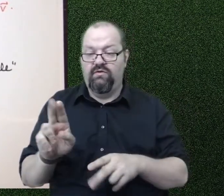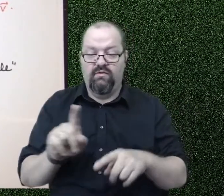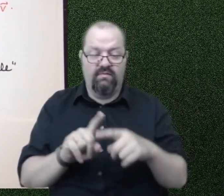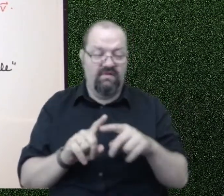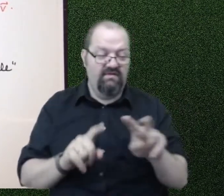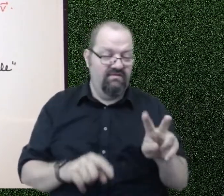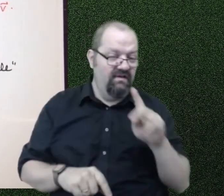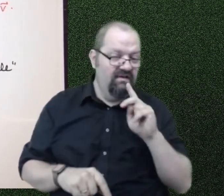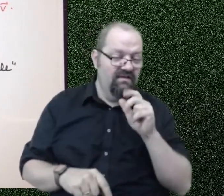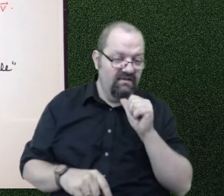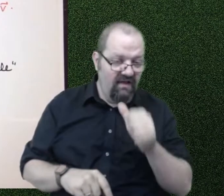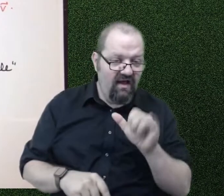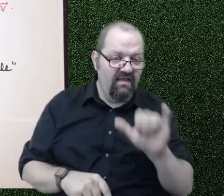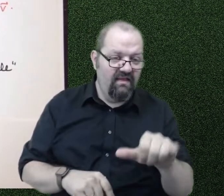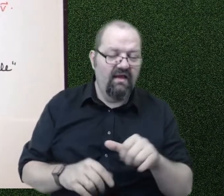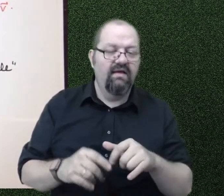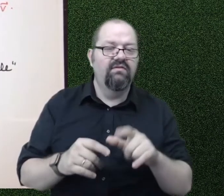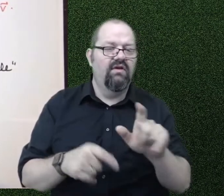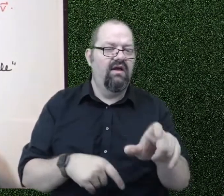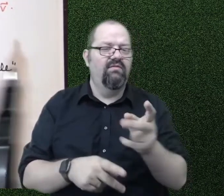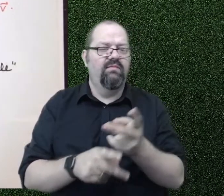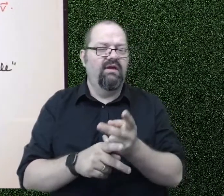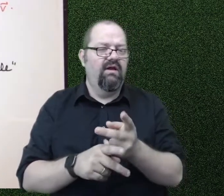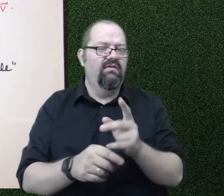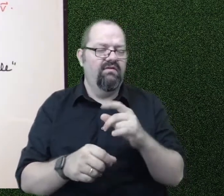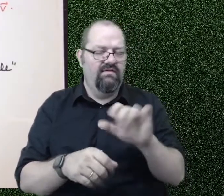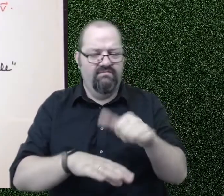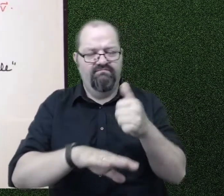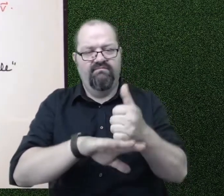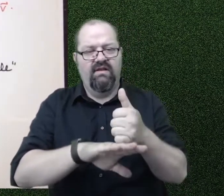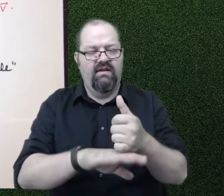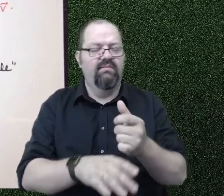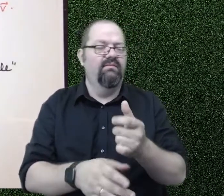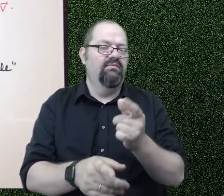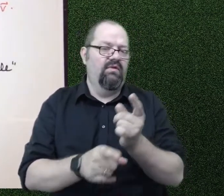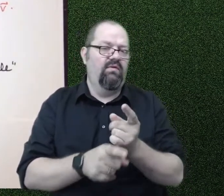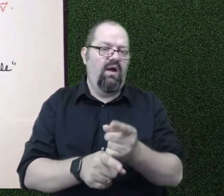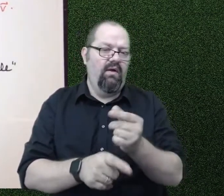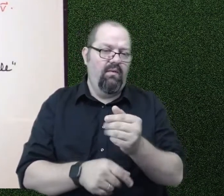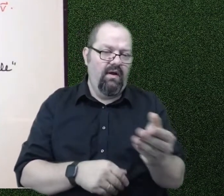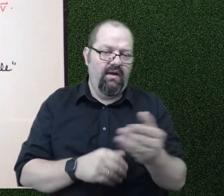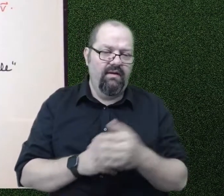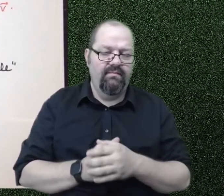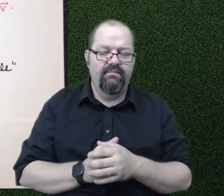only this one. So you have to be very careful. So we draw U,